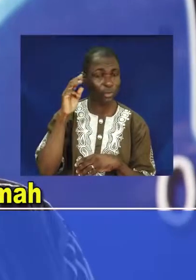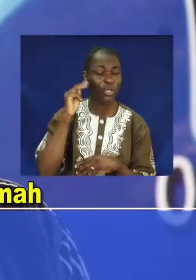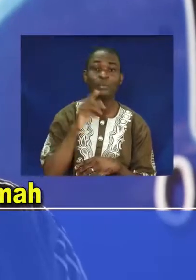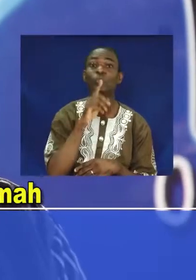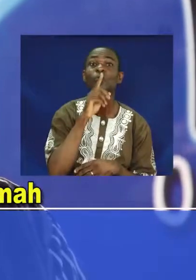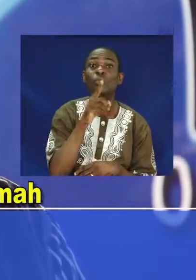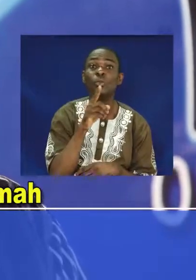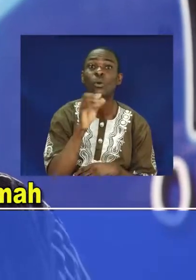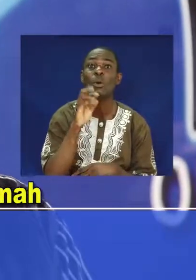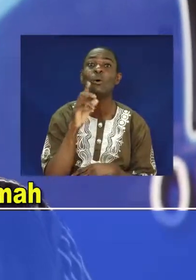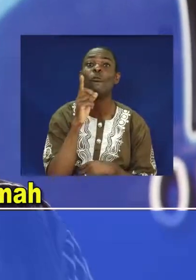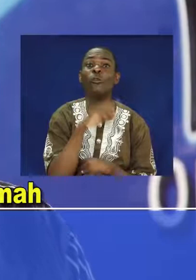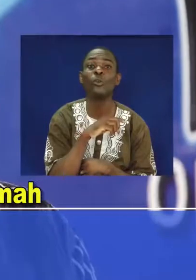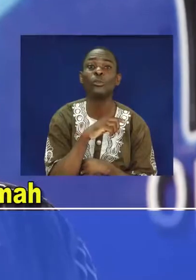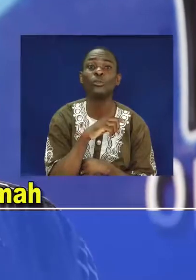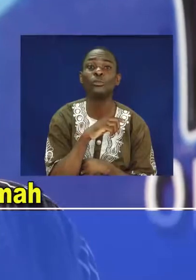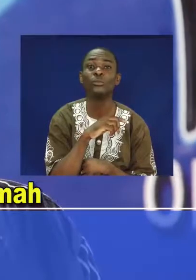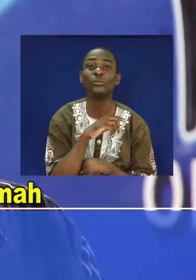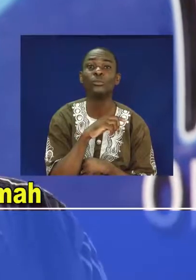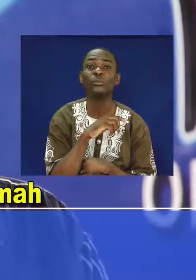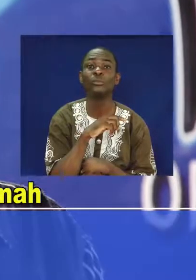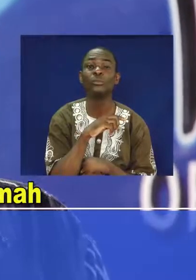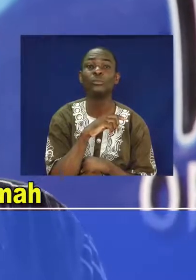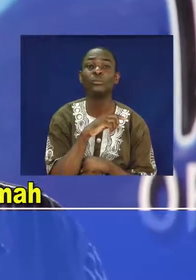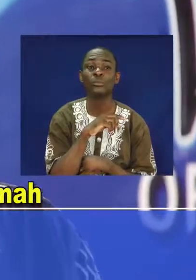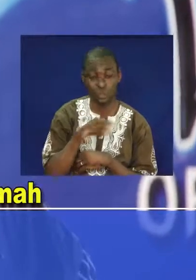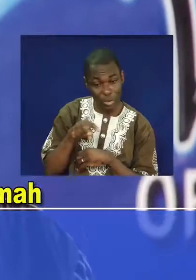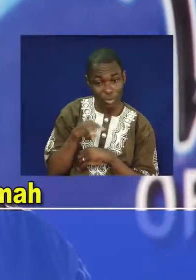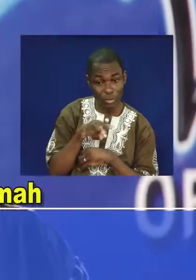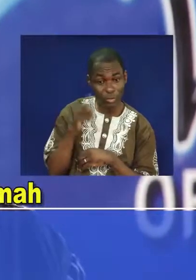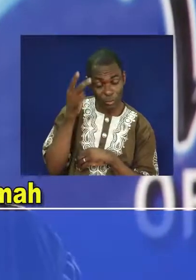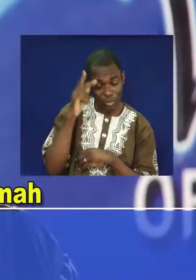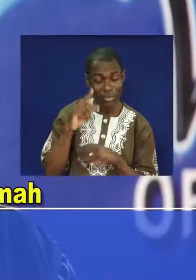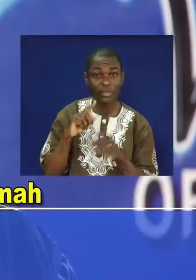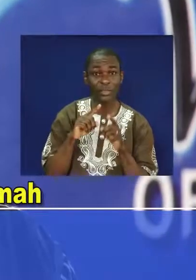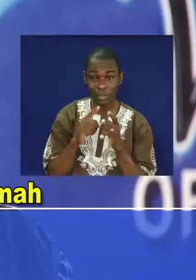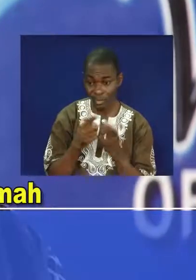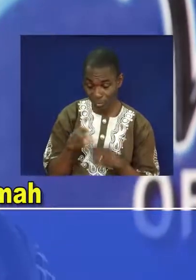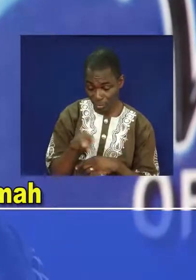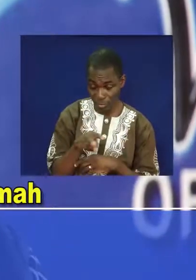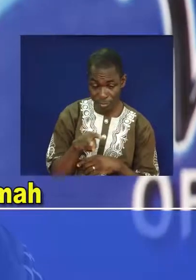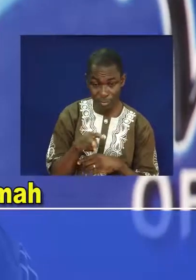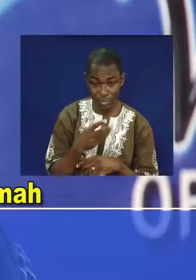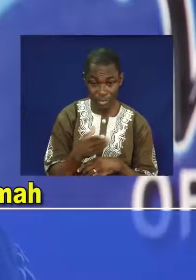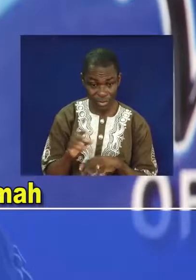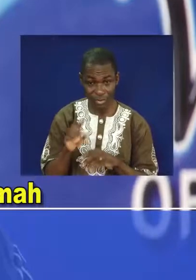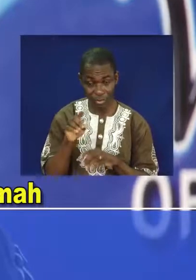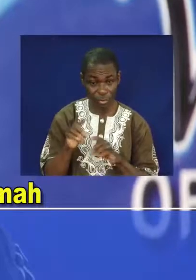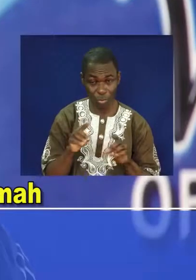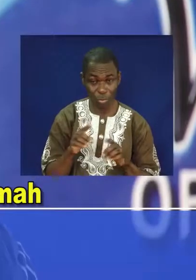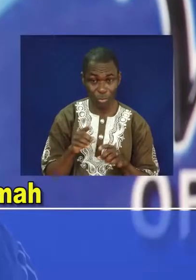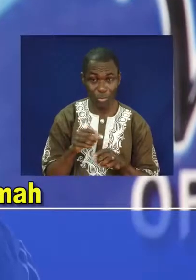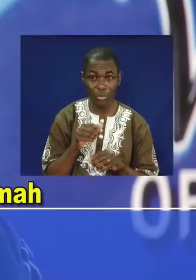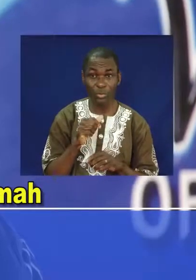false? Well, more and kasa mo political parties, mo ni mo ni yo, ah, mo yo mo no, mo niya sure, sa mo ato mo kra, at the amo